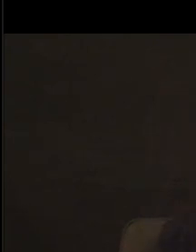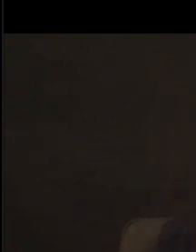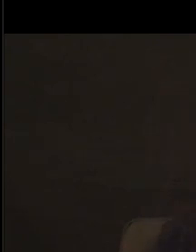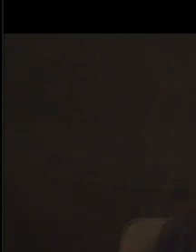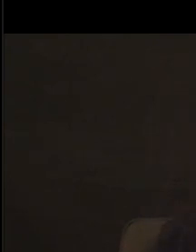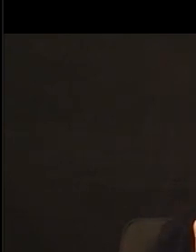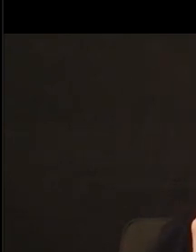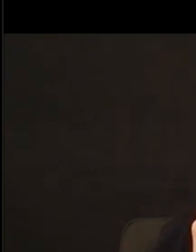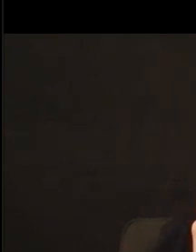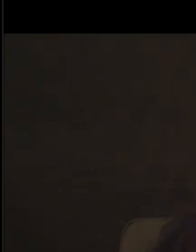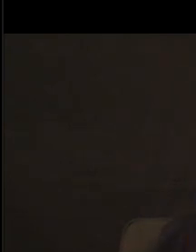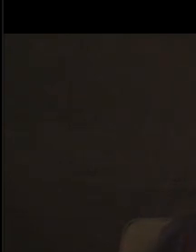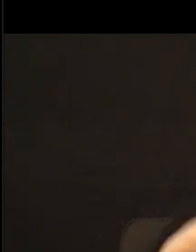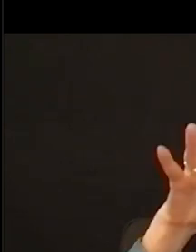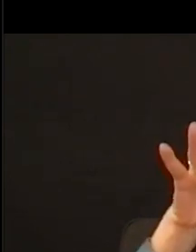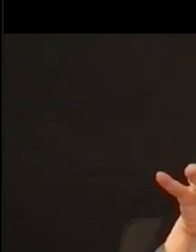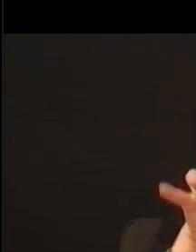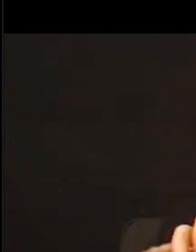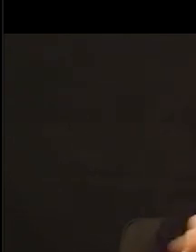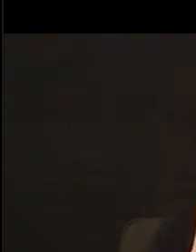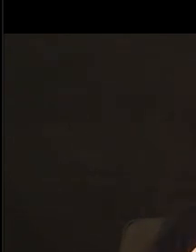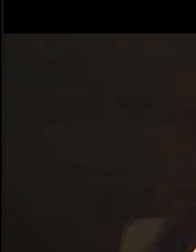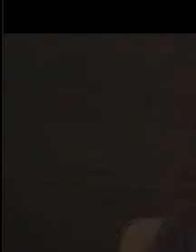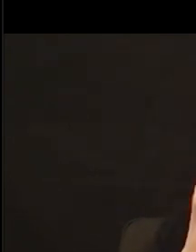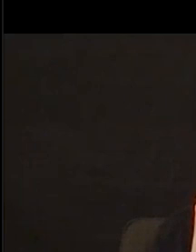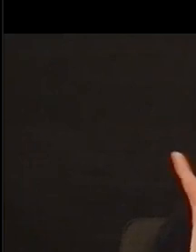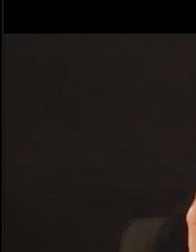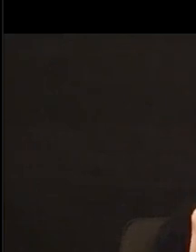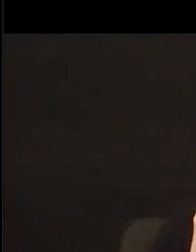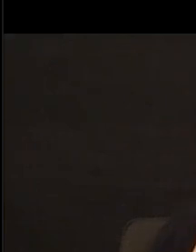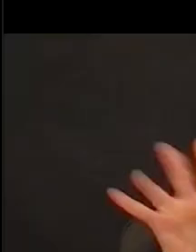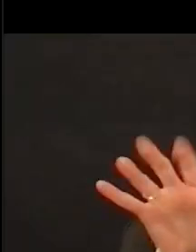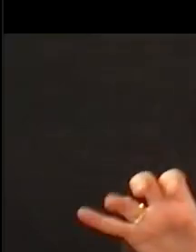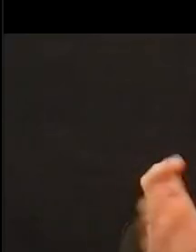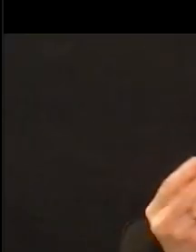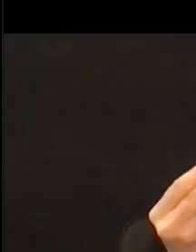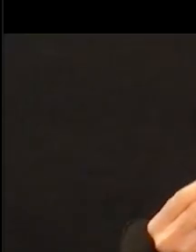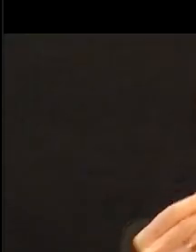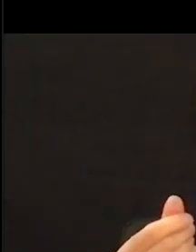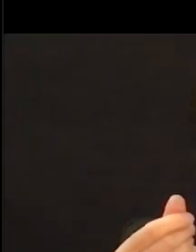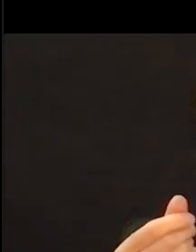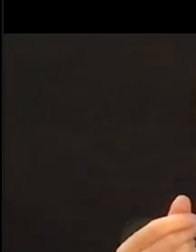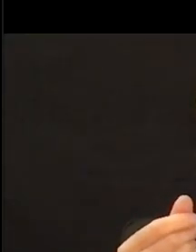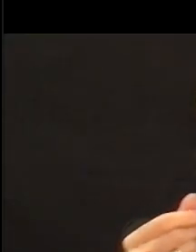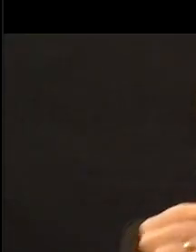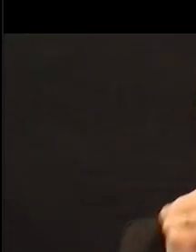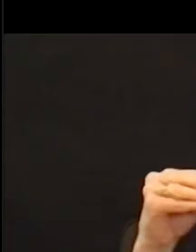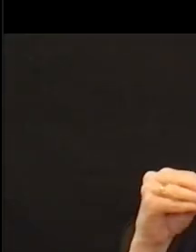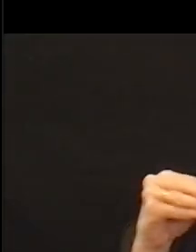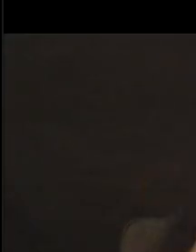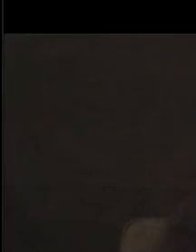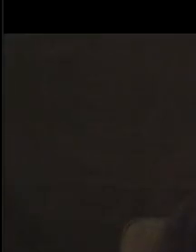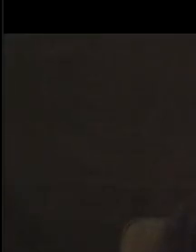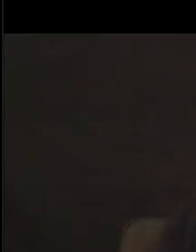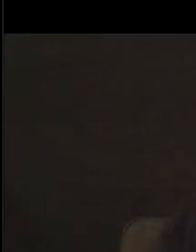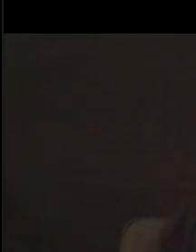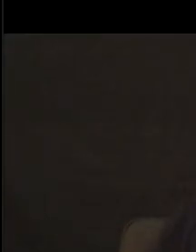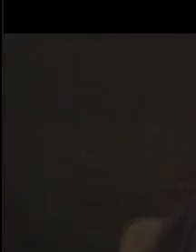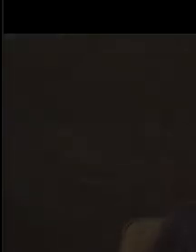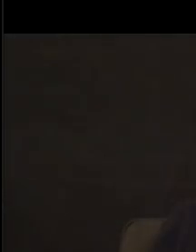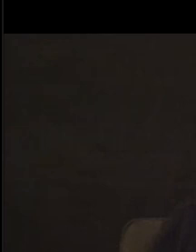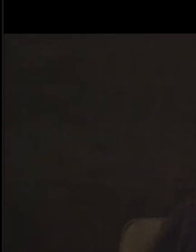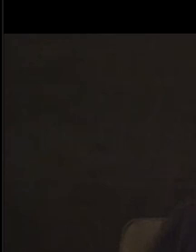have frozen herring that we thaw out and we put it inside the crate. And we might drop the crate